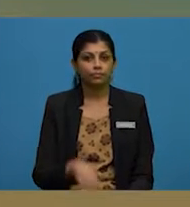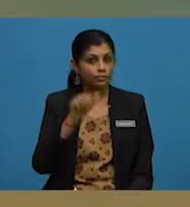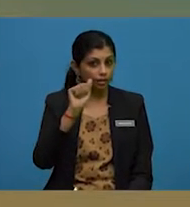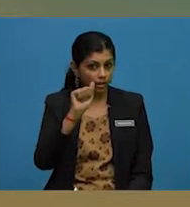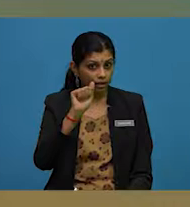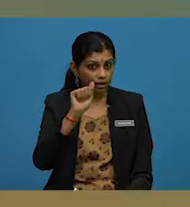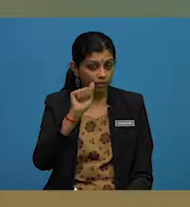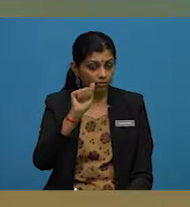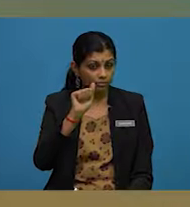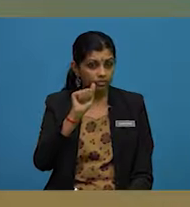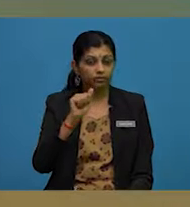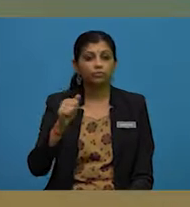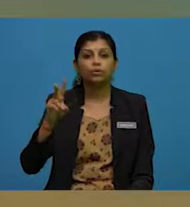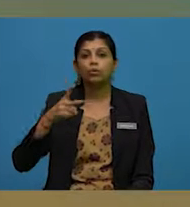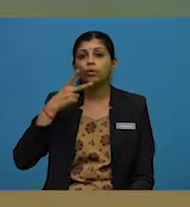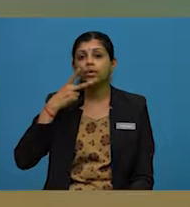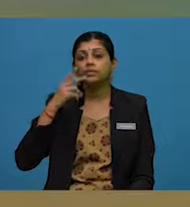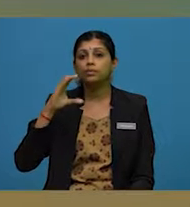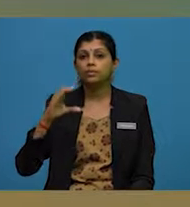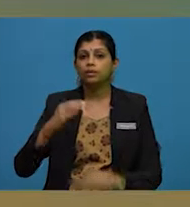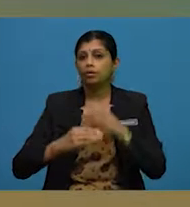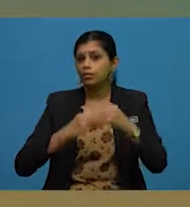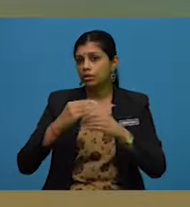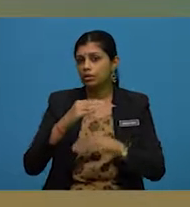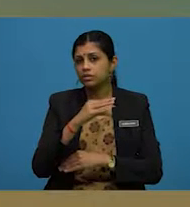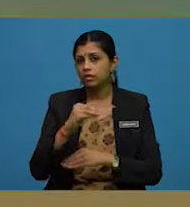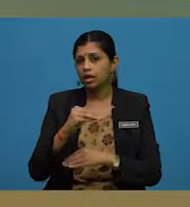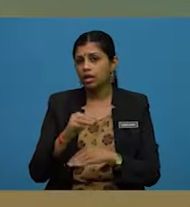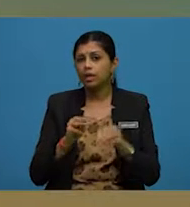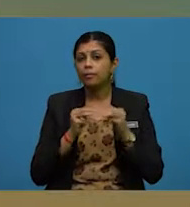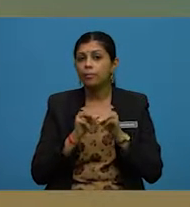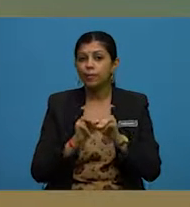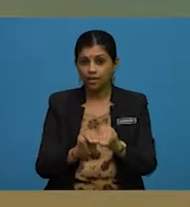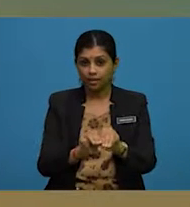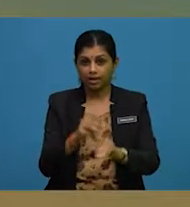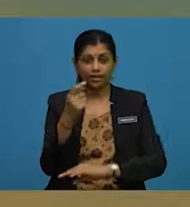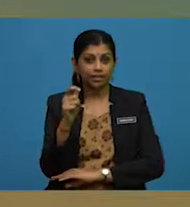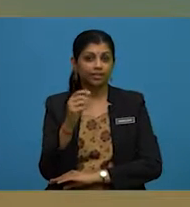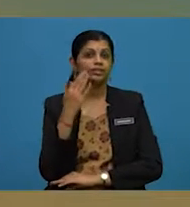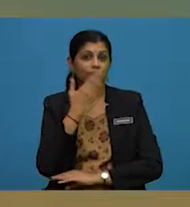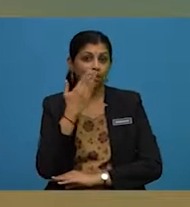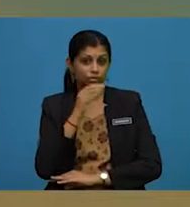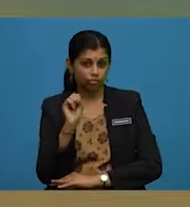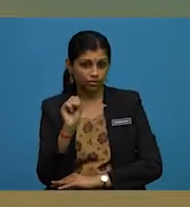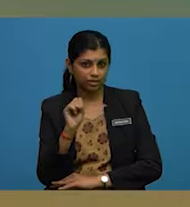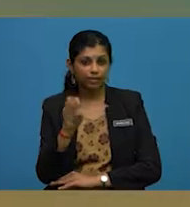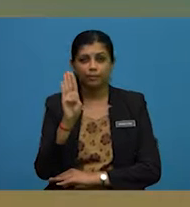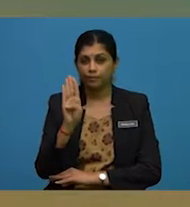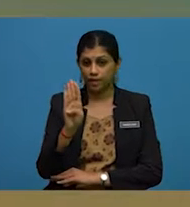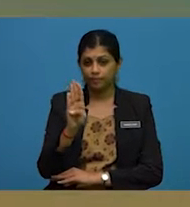A. Vitamin C builds and maintains our tissues.